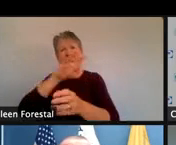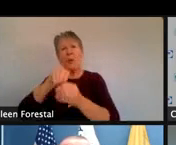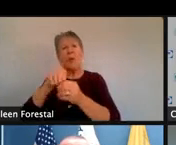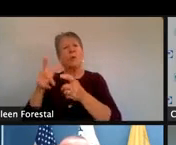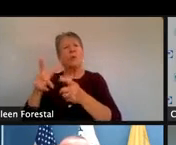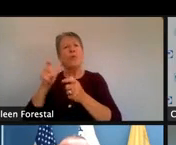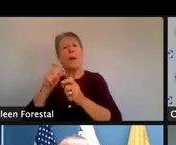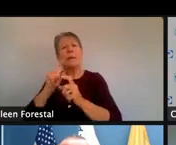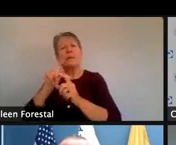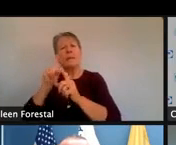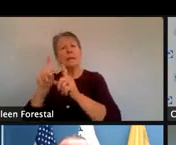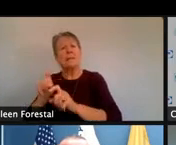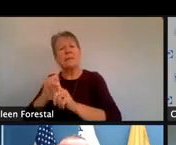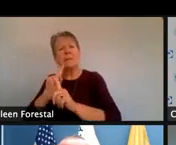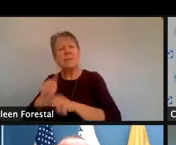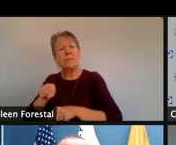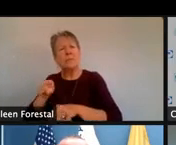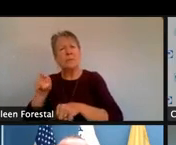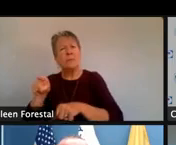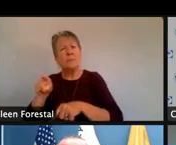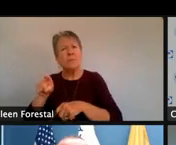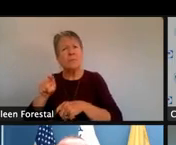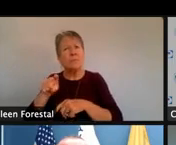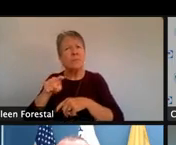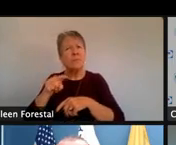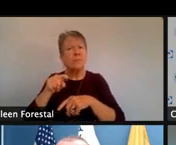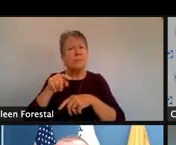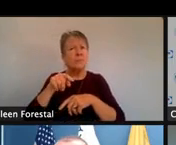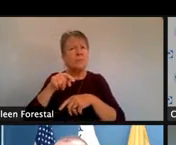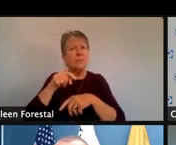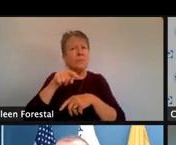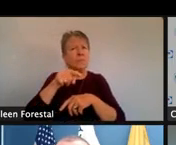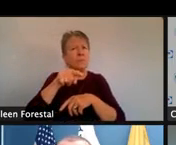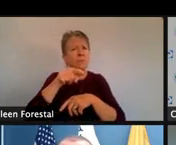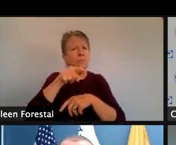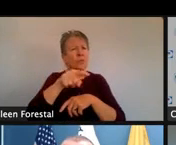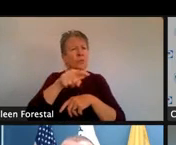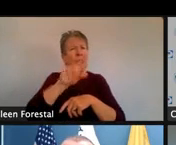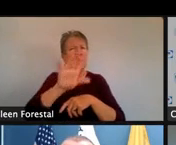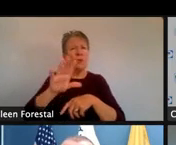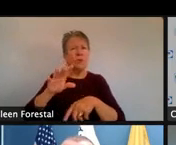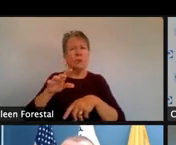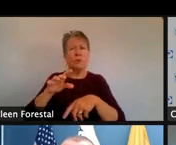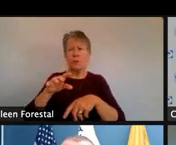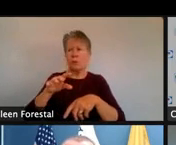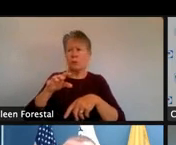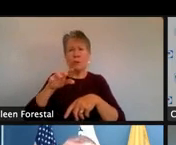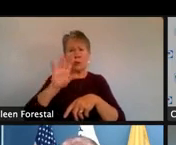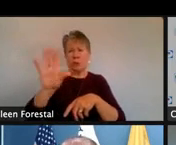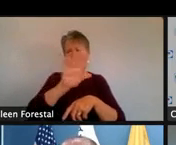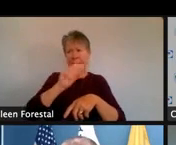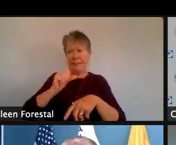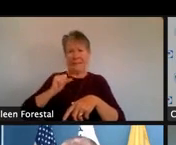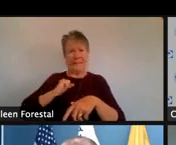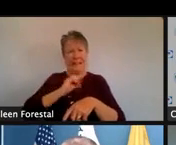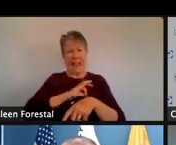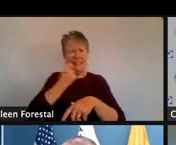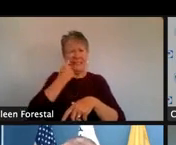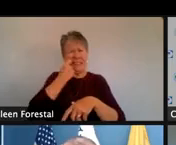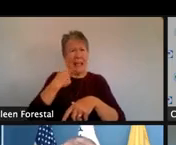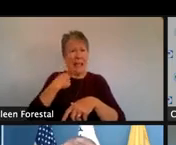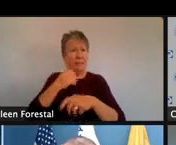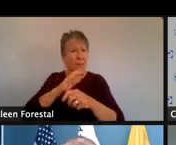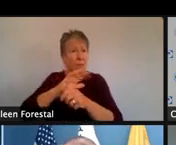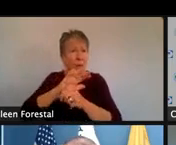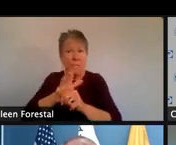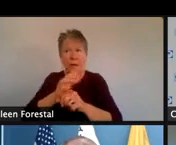week. And the Newark announcement, is your executive order still in place from back in March when it said that only the state can set these